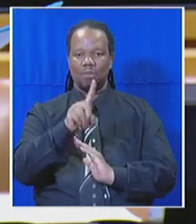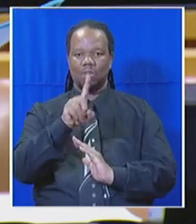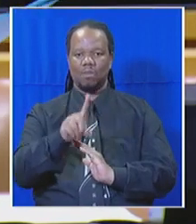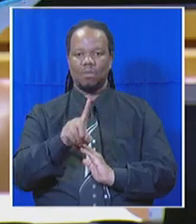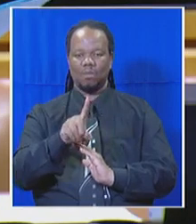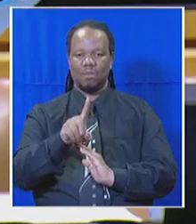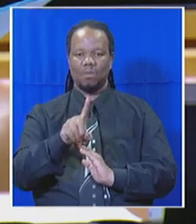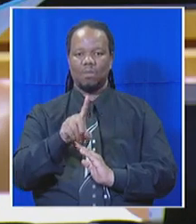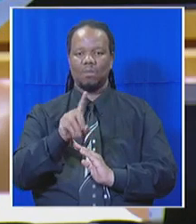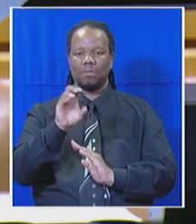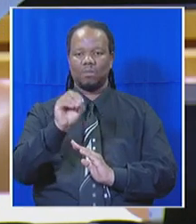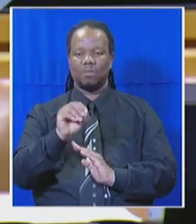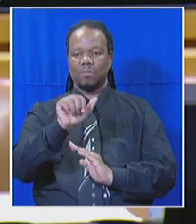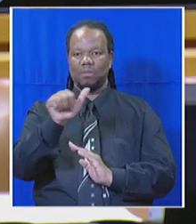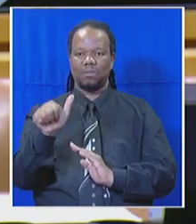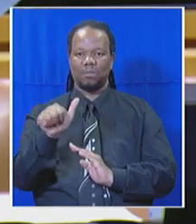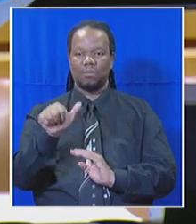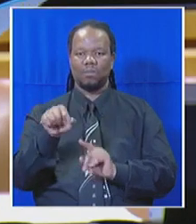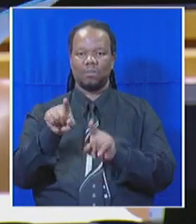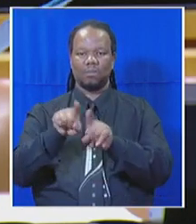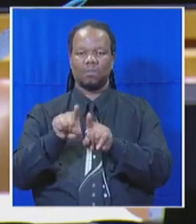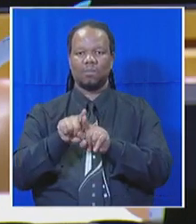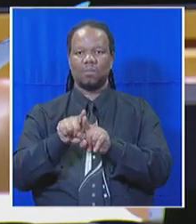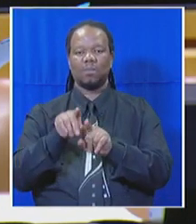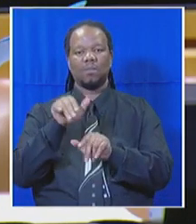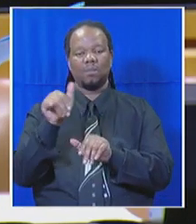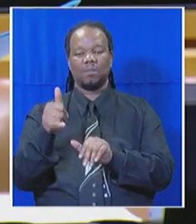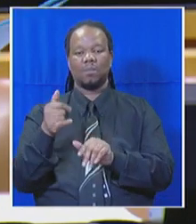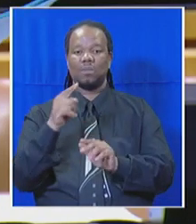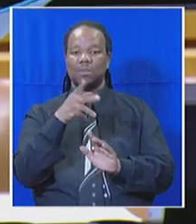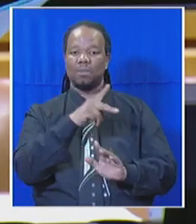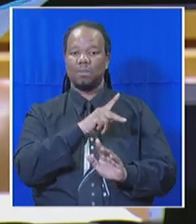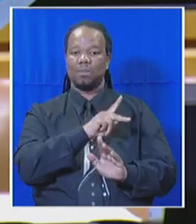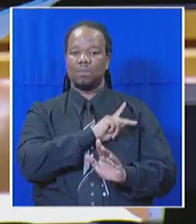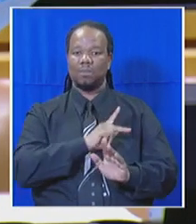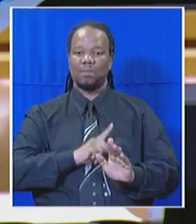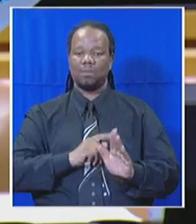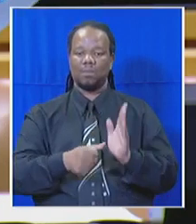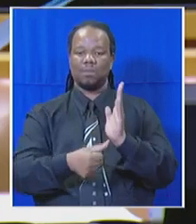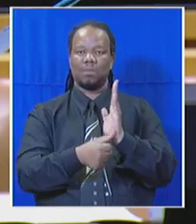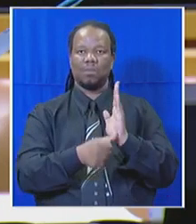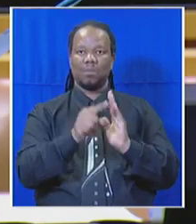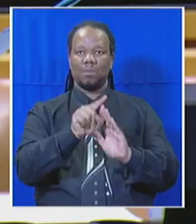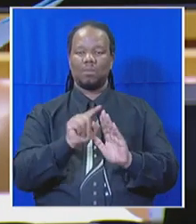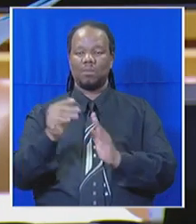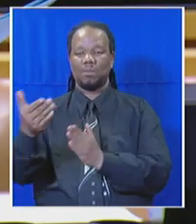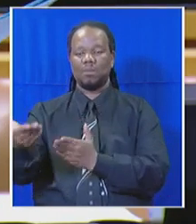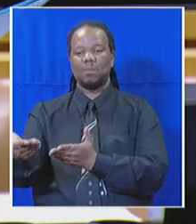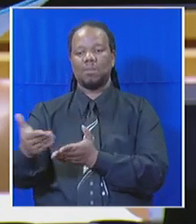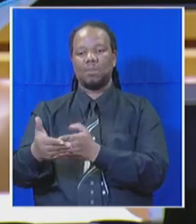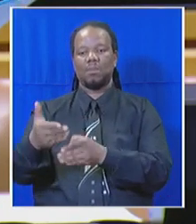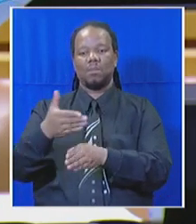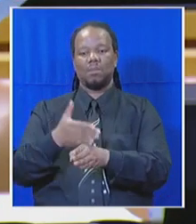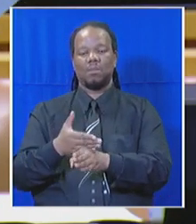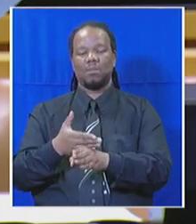1106, which provides inter alia that questions to the Deputy President must be submitted before 12 on